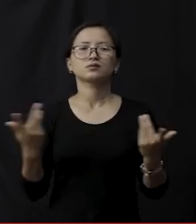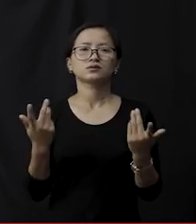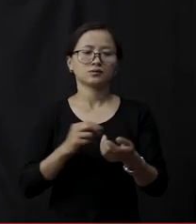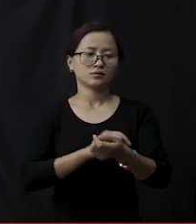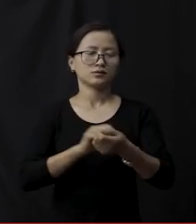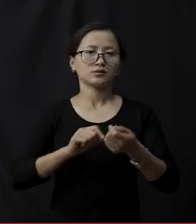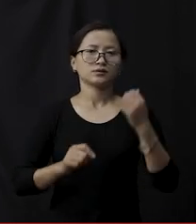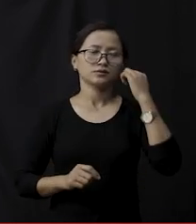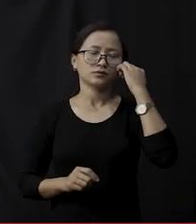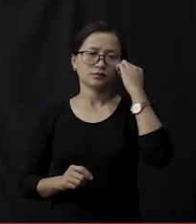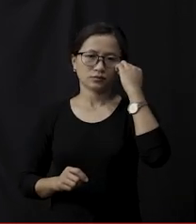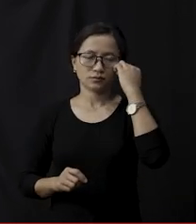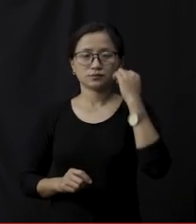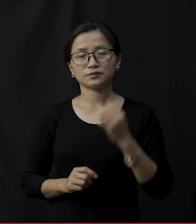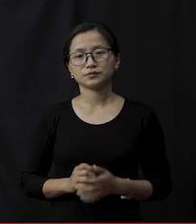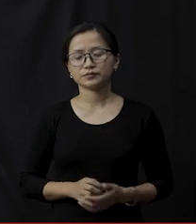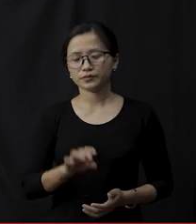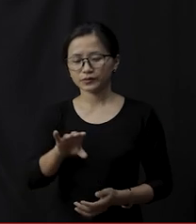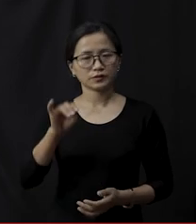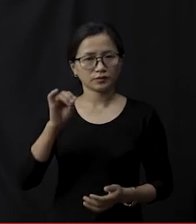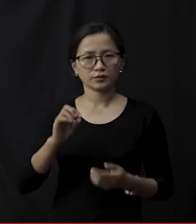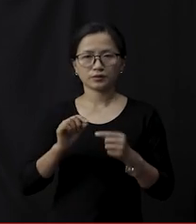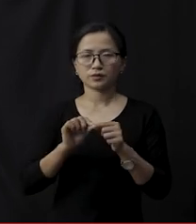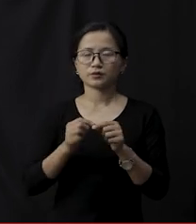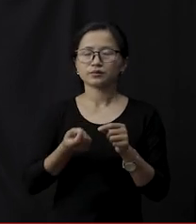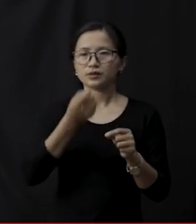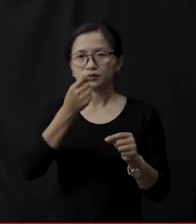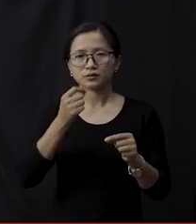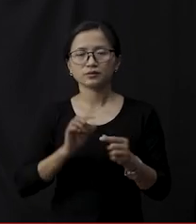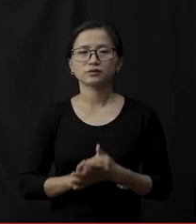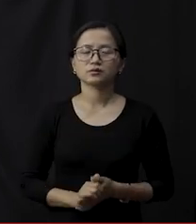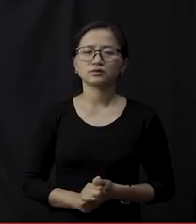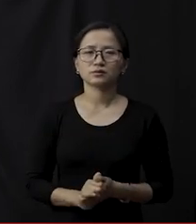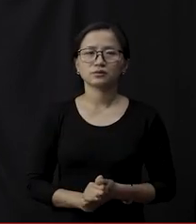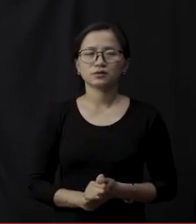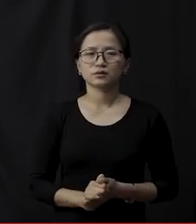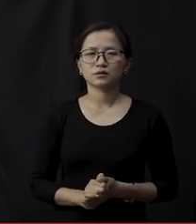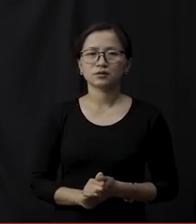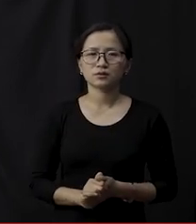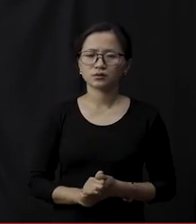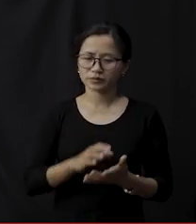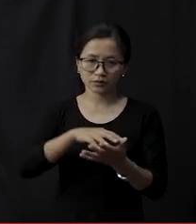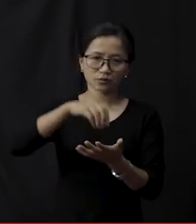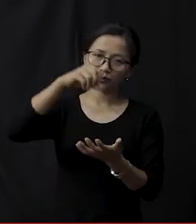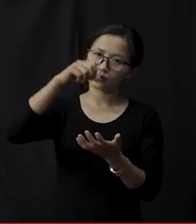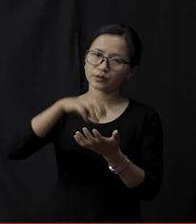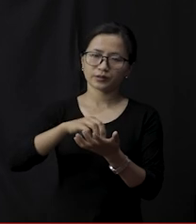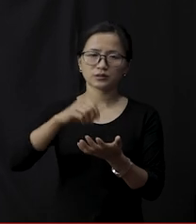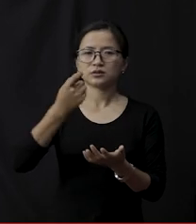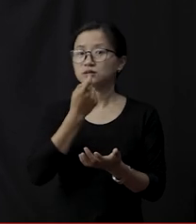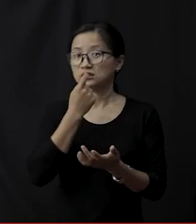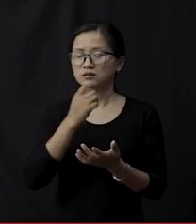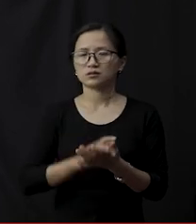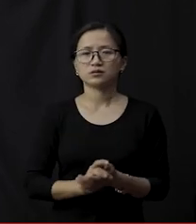write? Okay, we get medicines, right? We get rice,